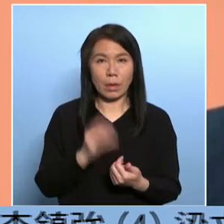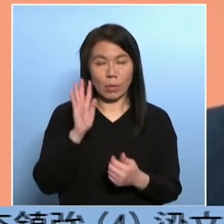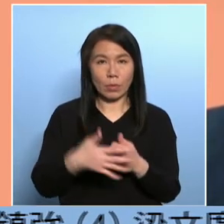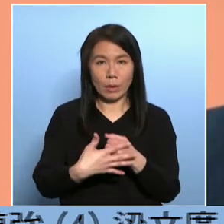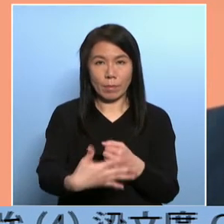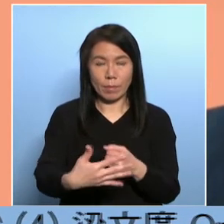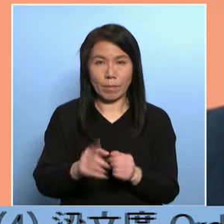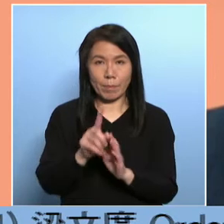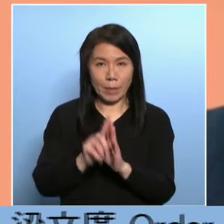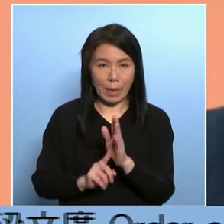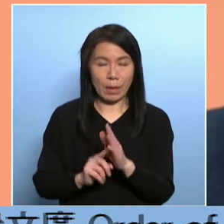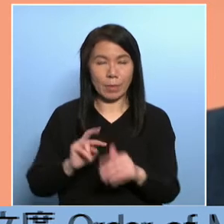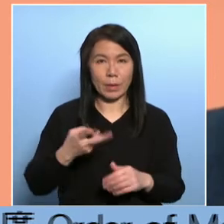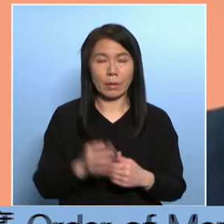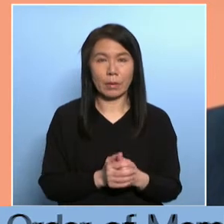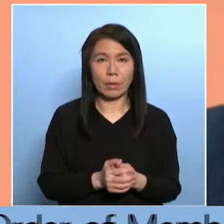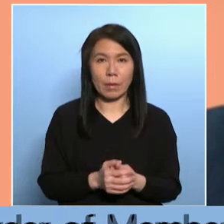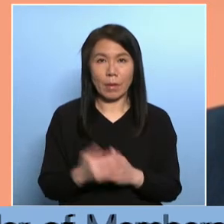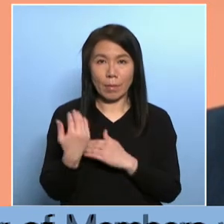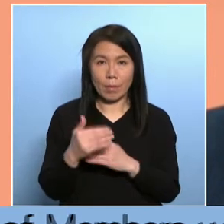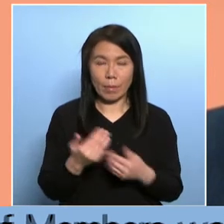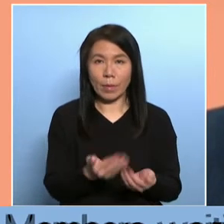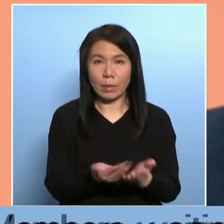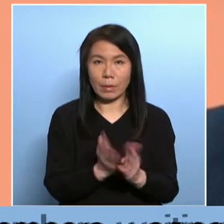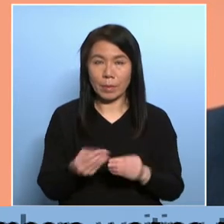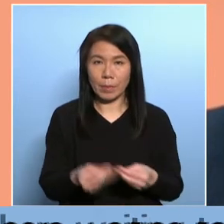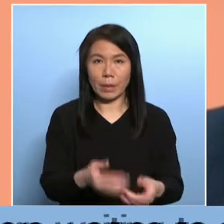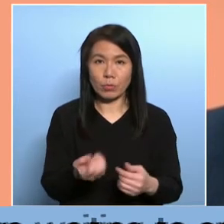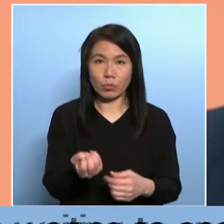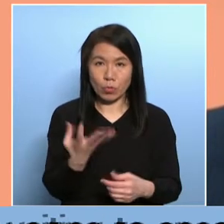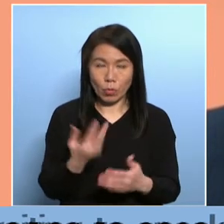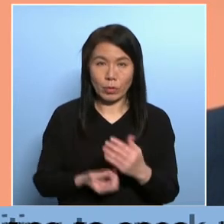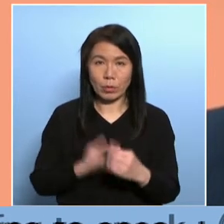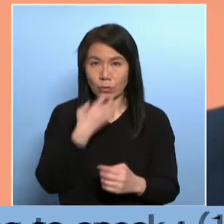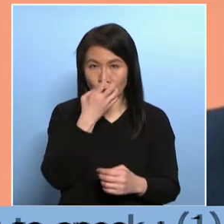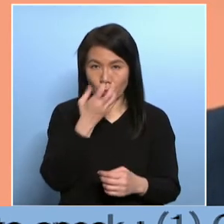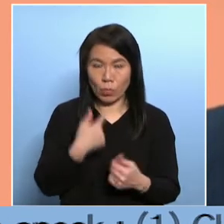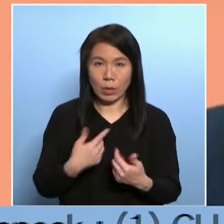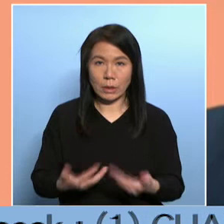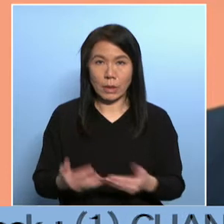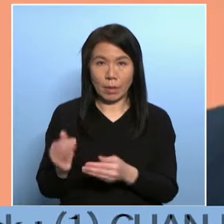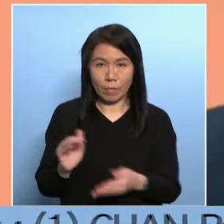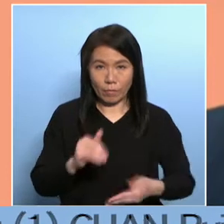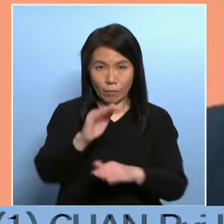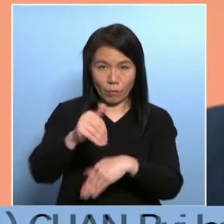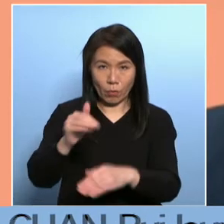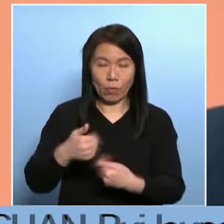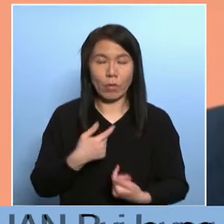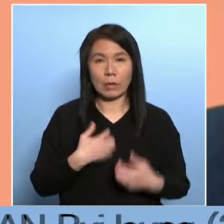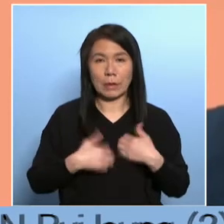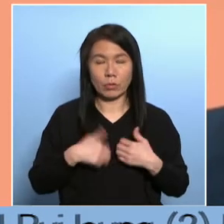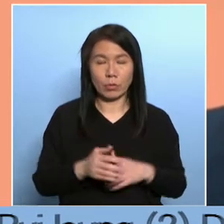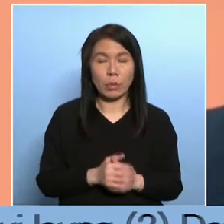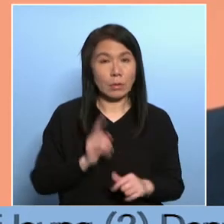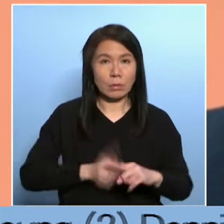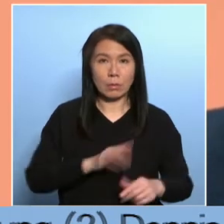isolation, and treatment principle, we have to adhere to this strategy so as to win the battle. And also, we have to ensure the daily supply of